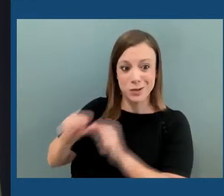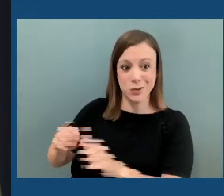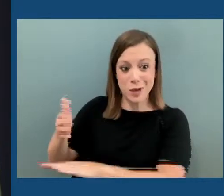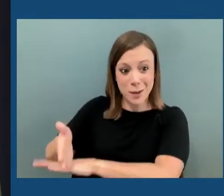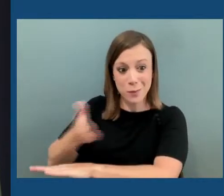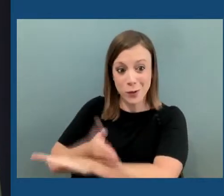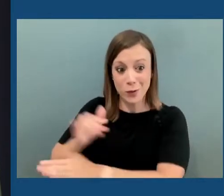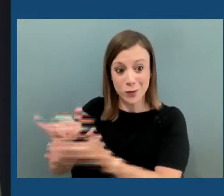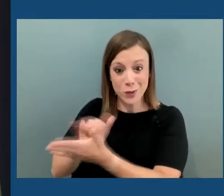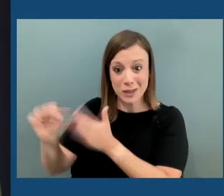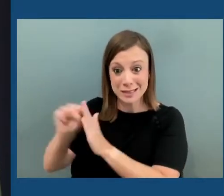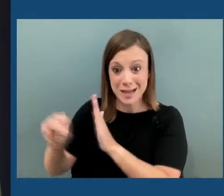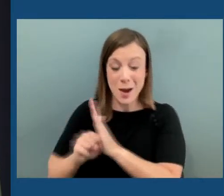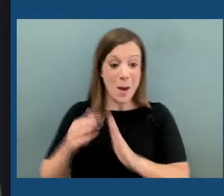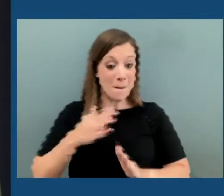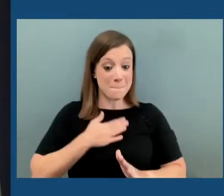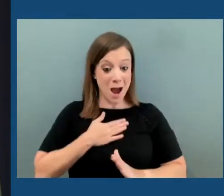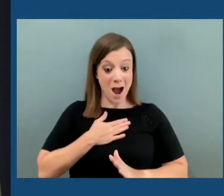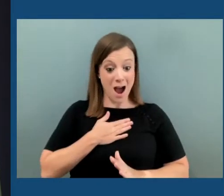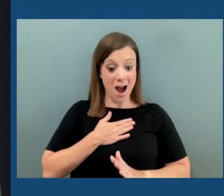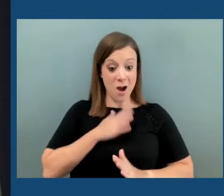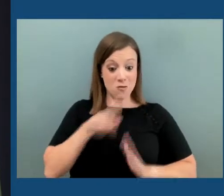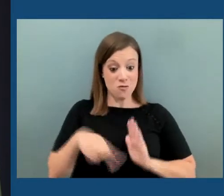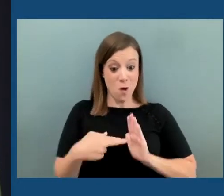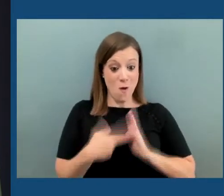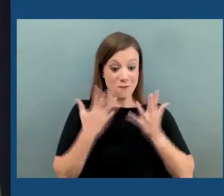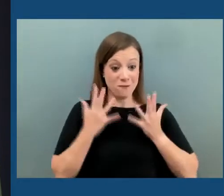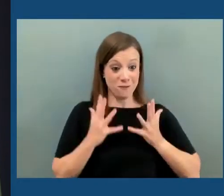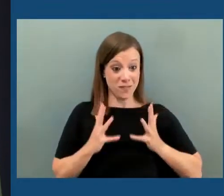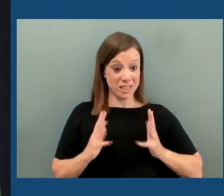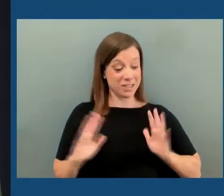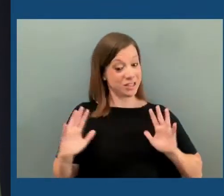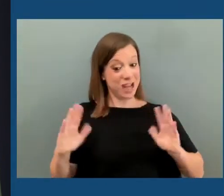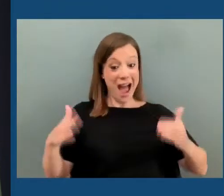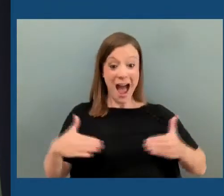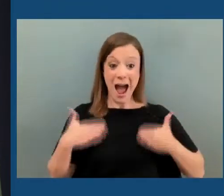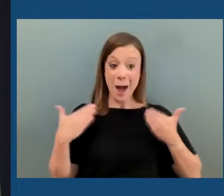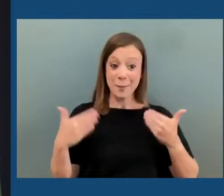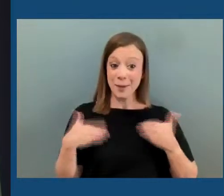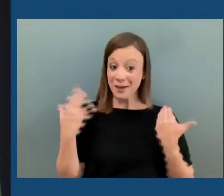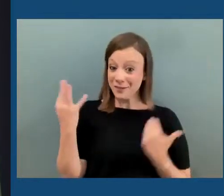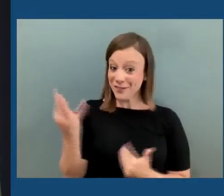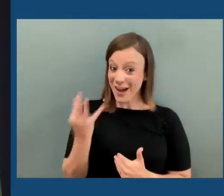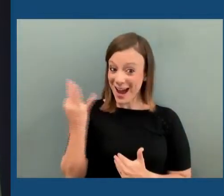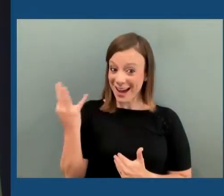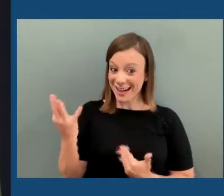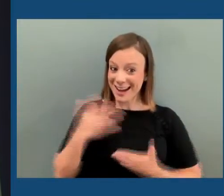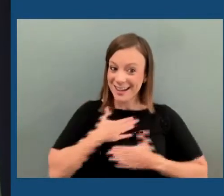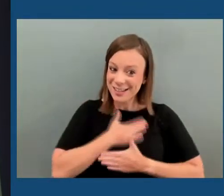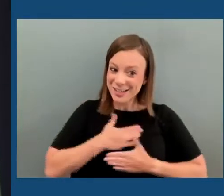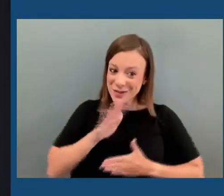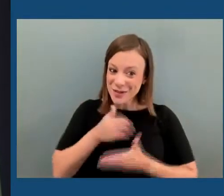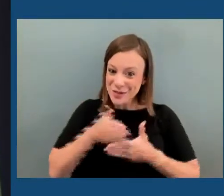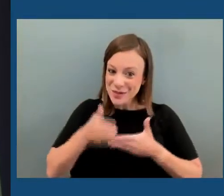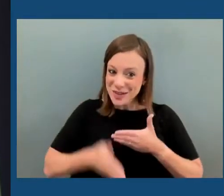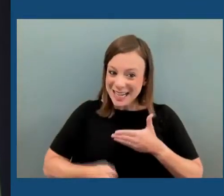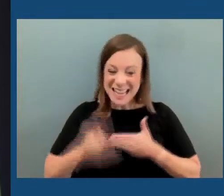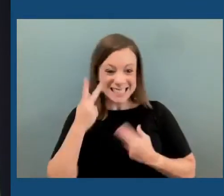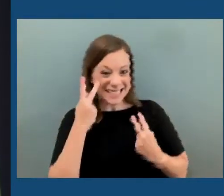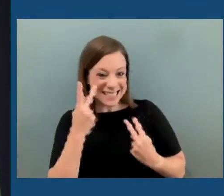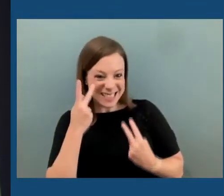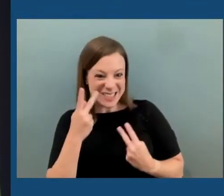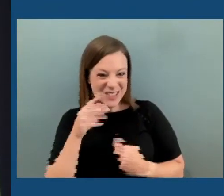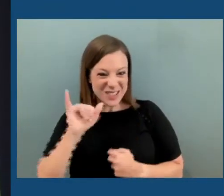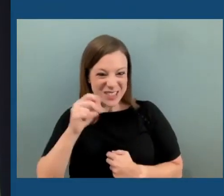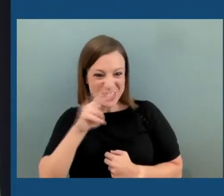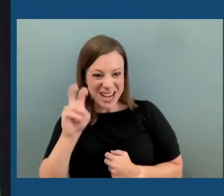is ended, and my role now is to say happy Friday. Enjoy your weekend. See you on Jazz Fest Street,